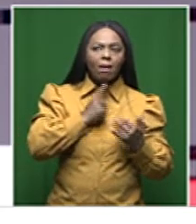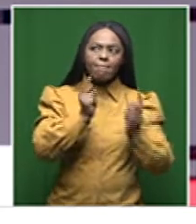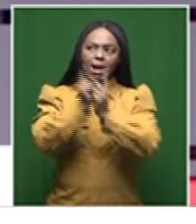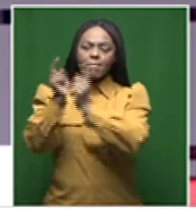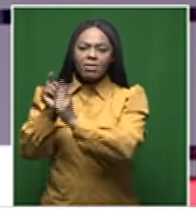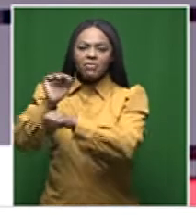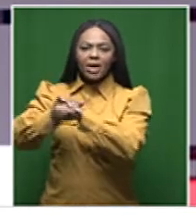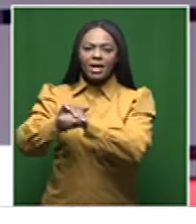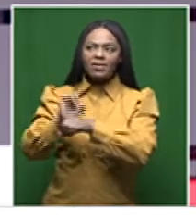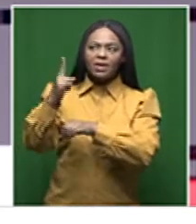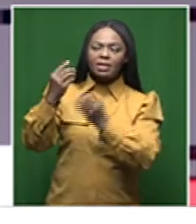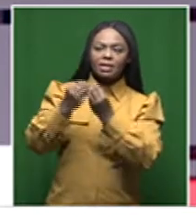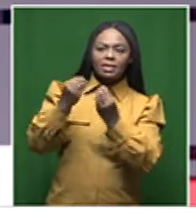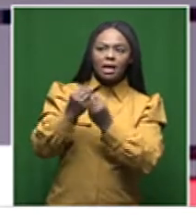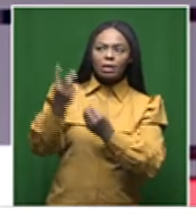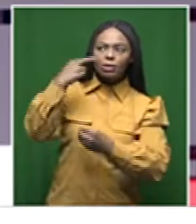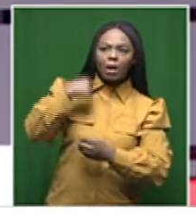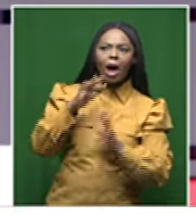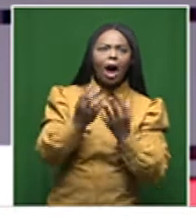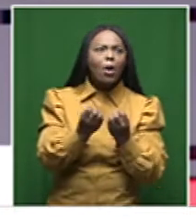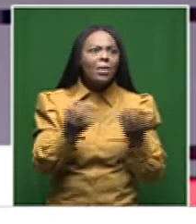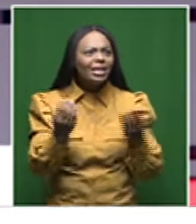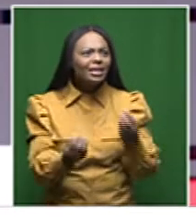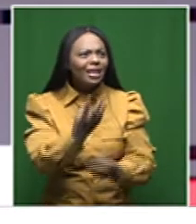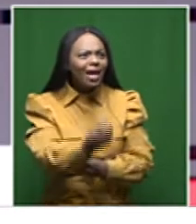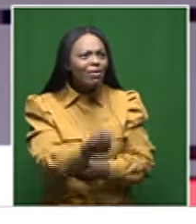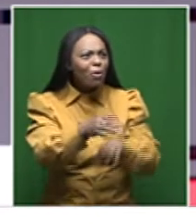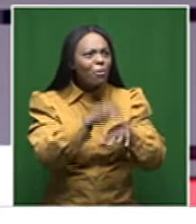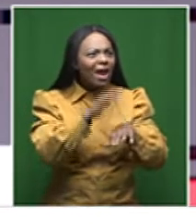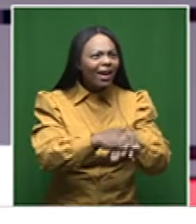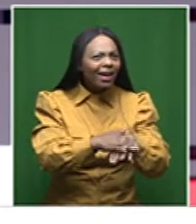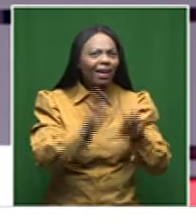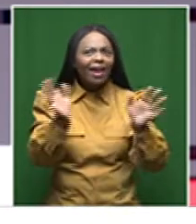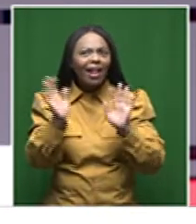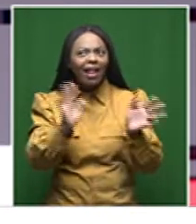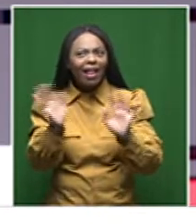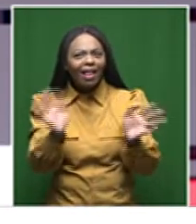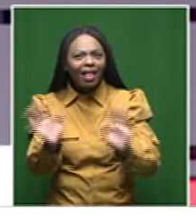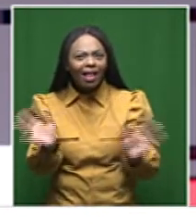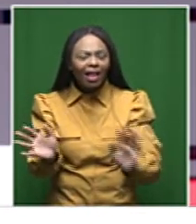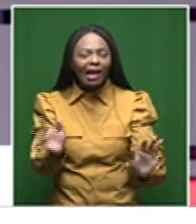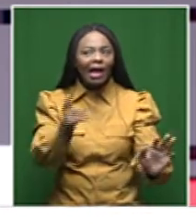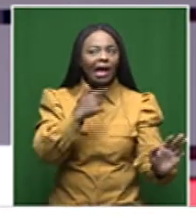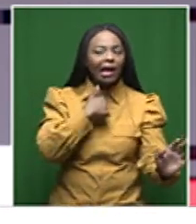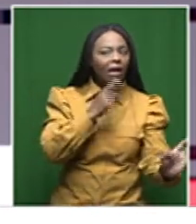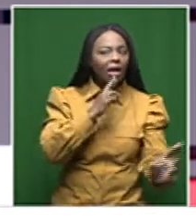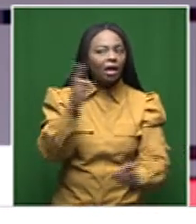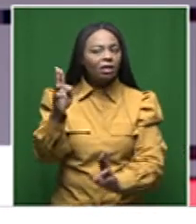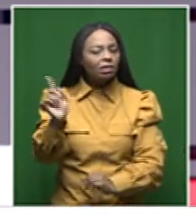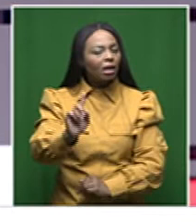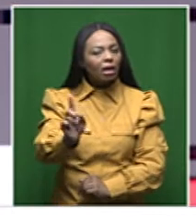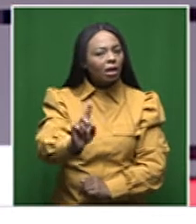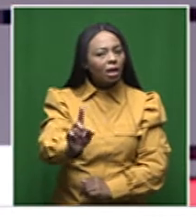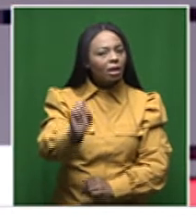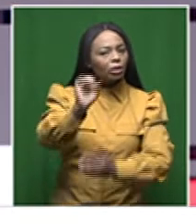the first thing they see you is, how many kids do you have? Are you married? All that. So I don't have to answer to that. My story